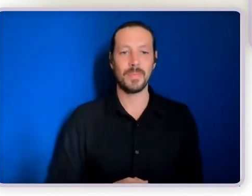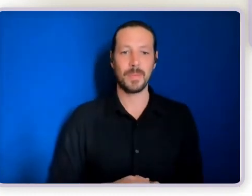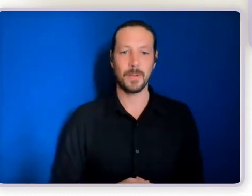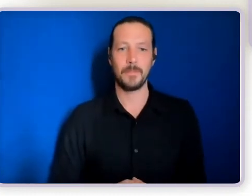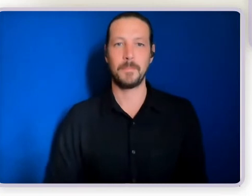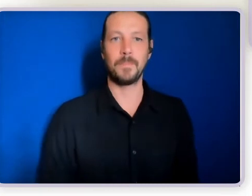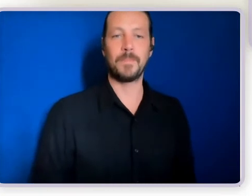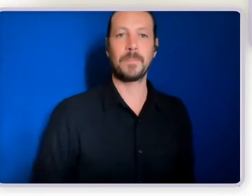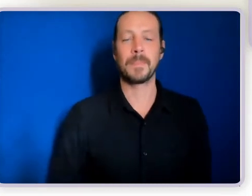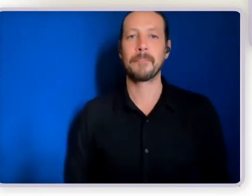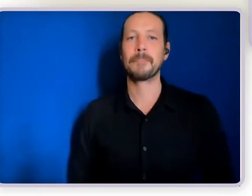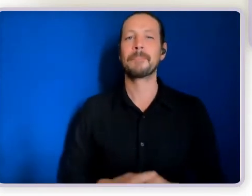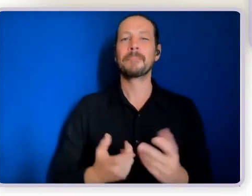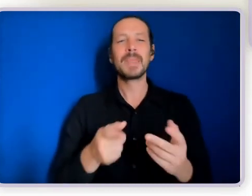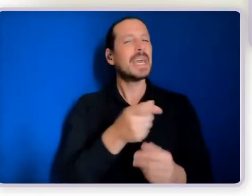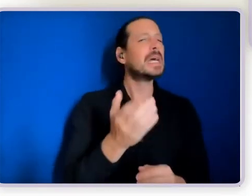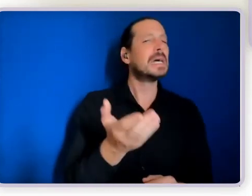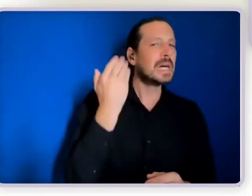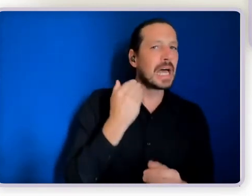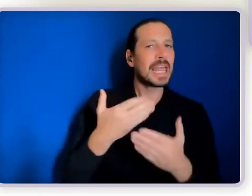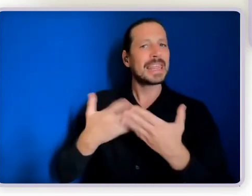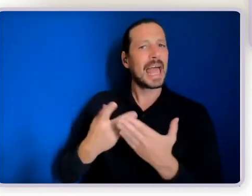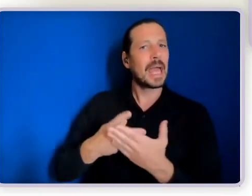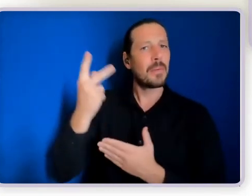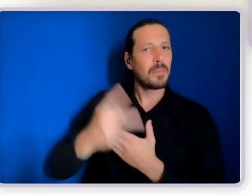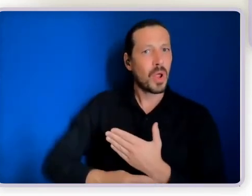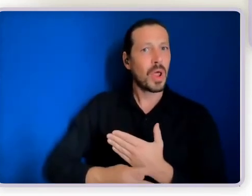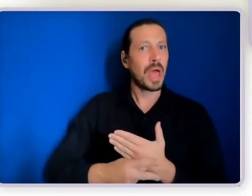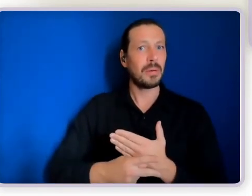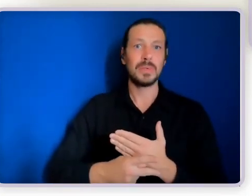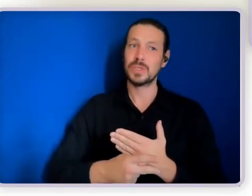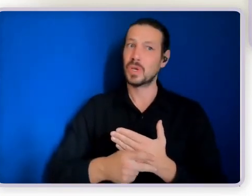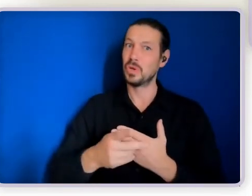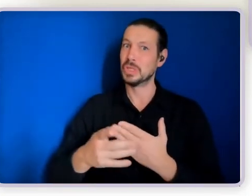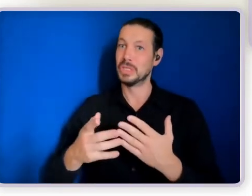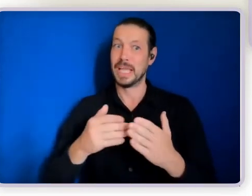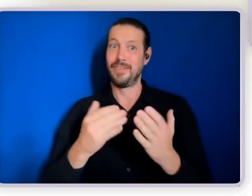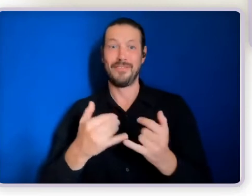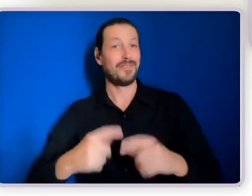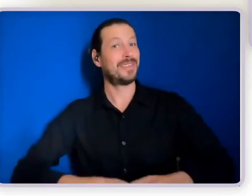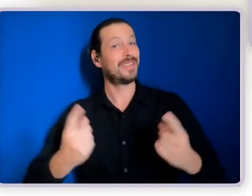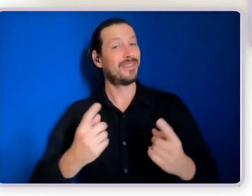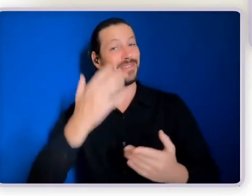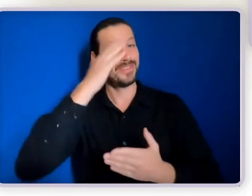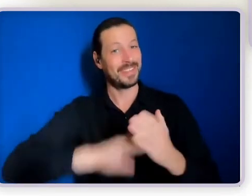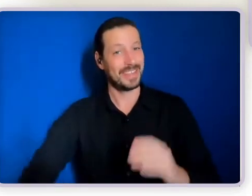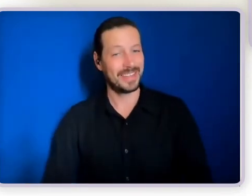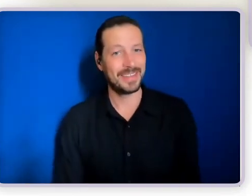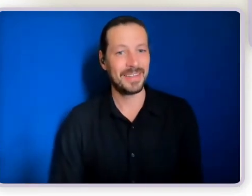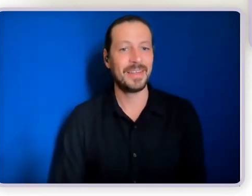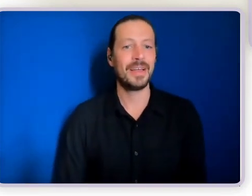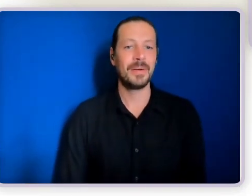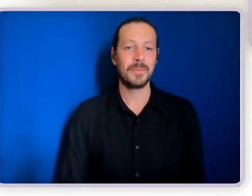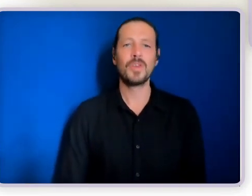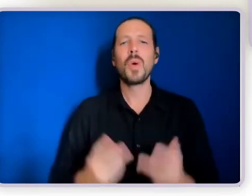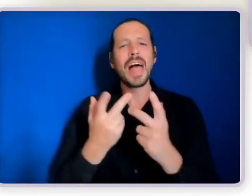he was in a day program not that long ago so some of the benefits that we've seen for numerous other people as well with disabilities